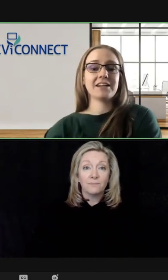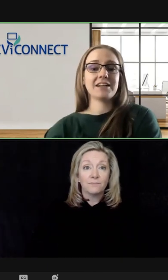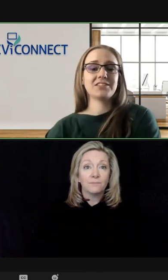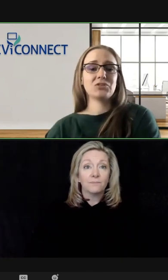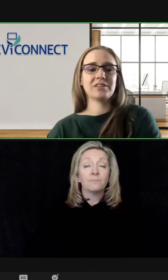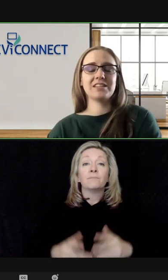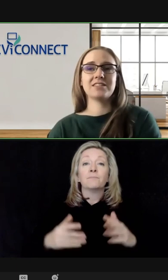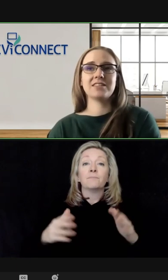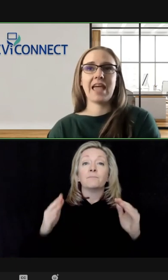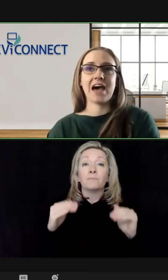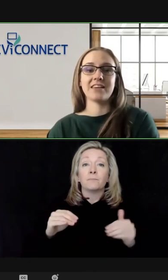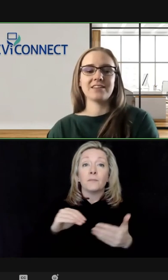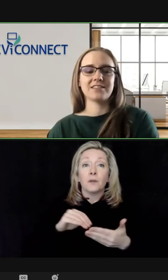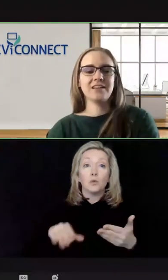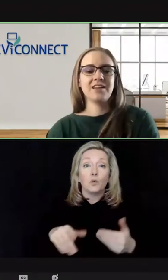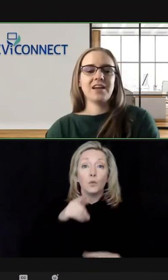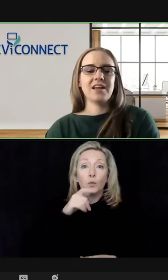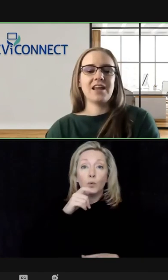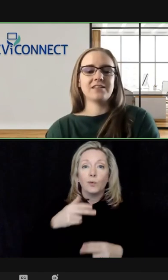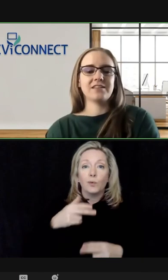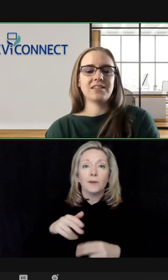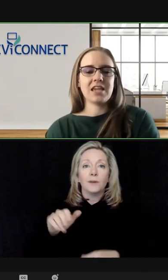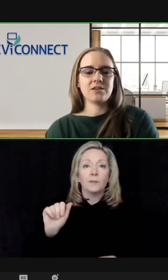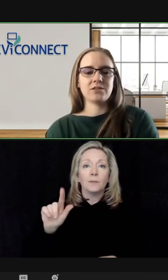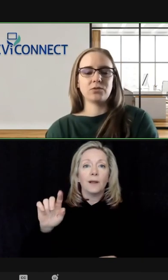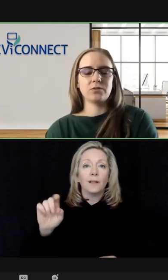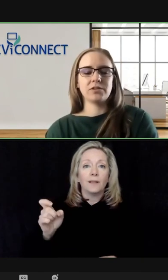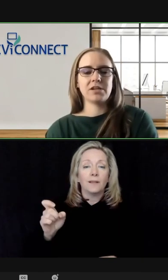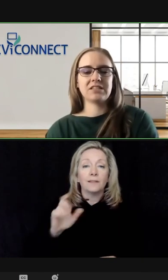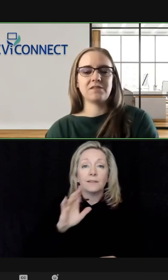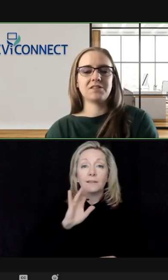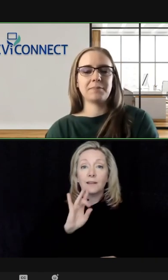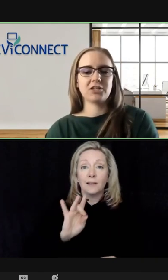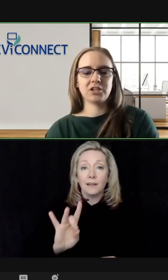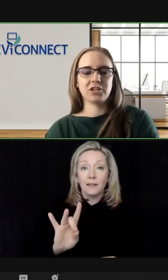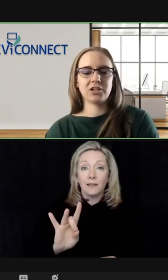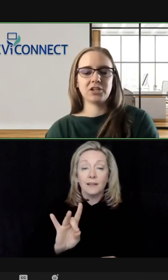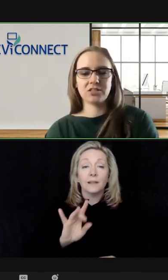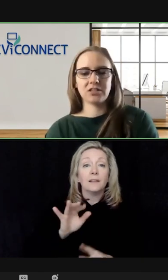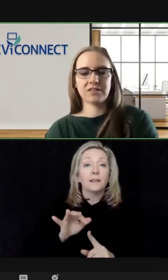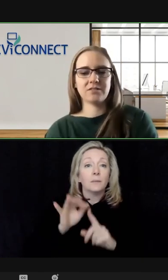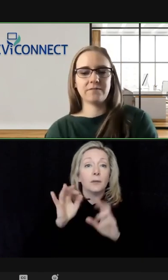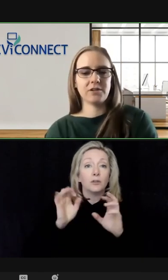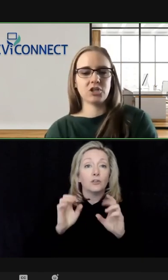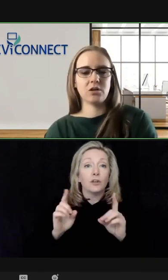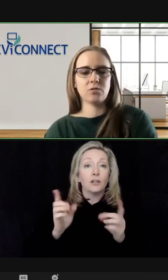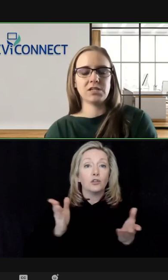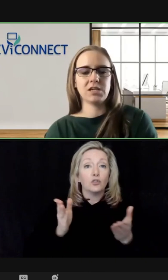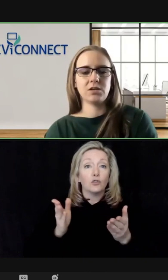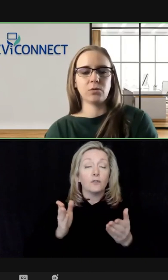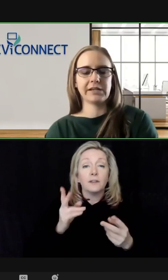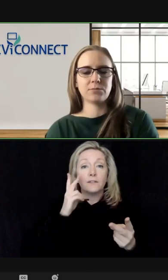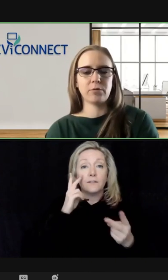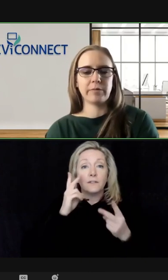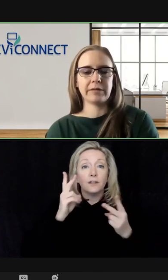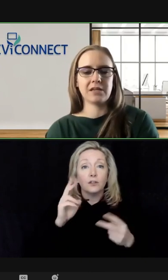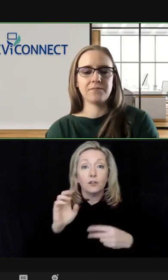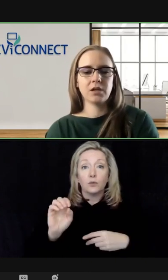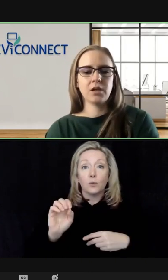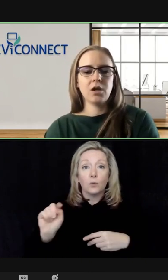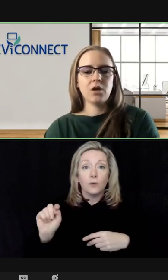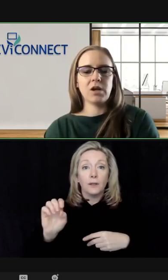All right, our next student is Alex, and Alex is 8 years old. He receives special education services, vision, OT, and